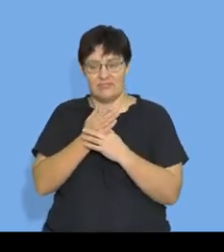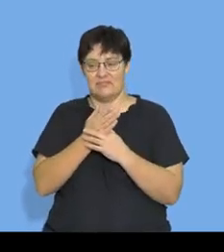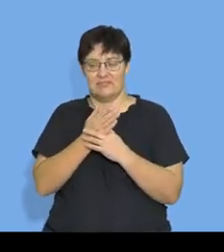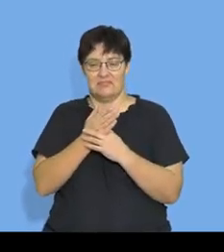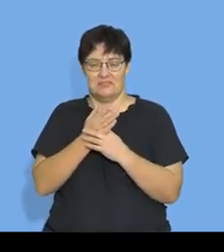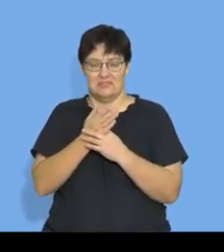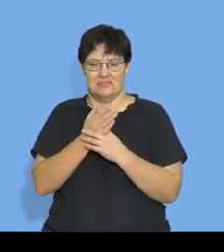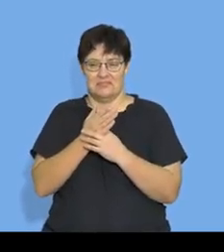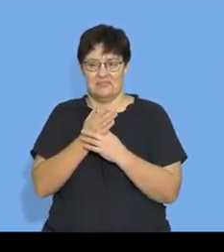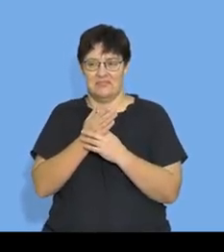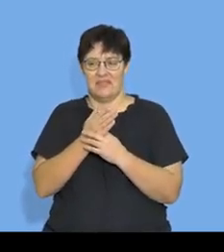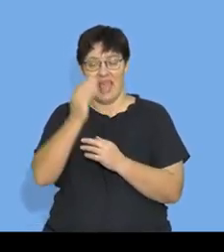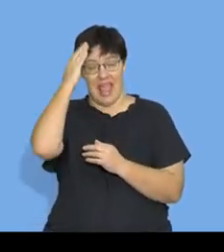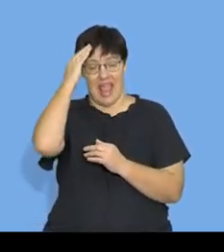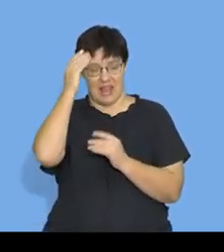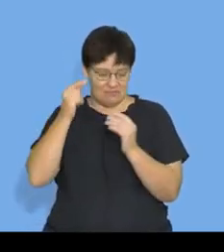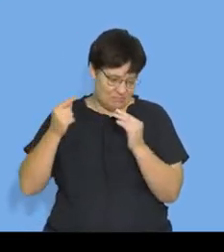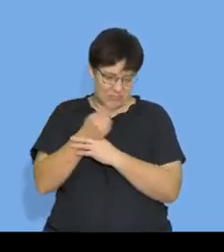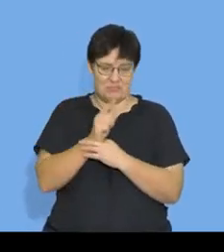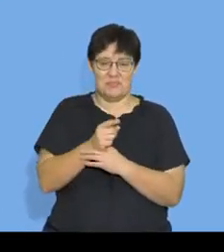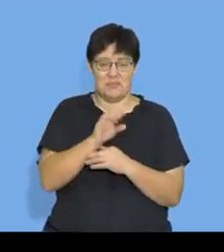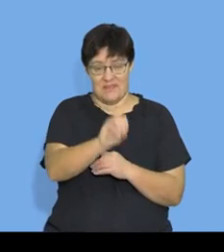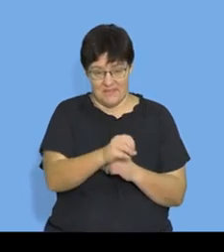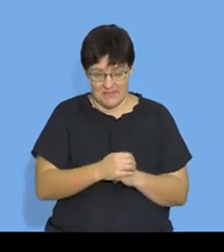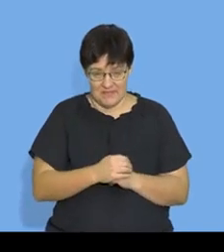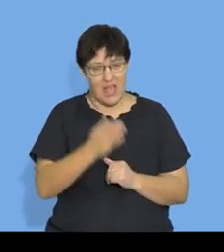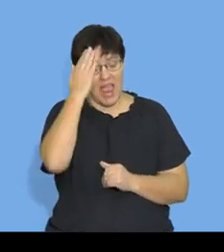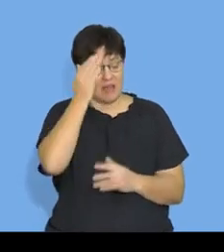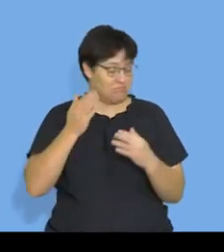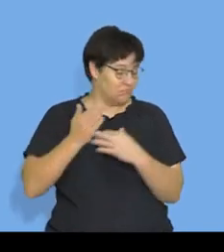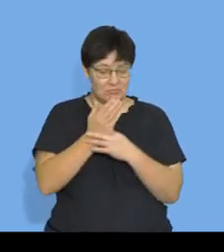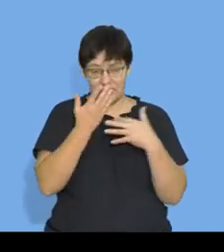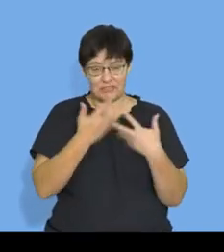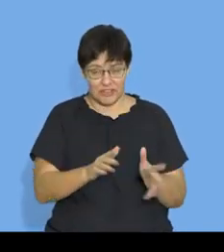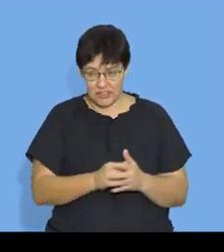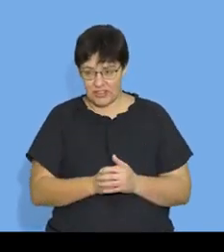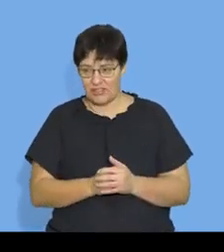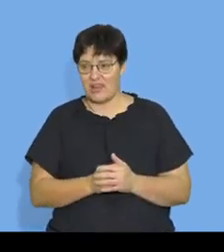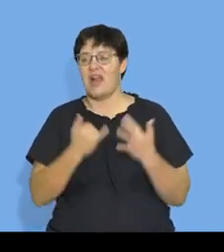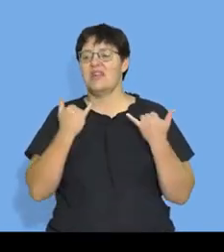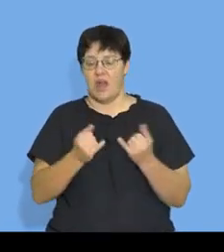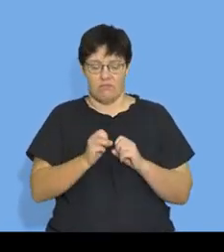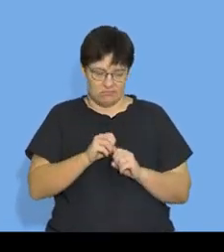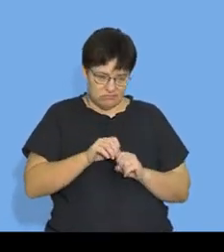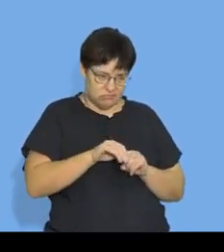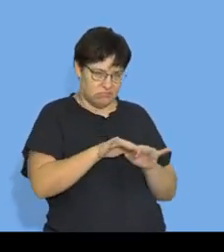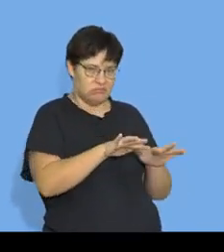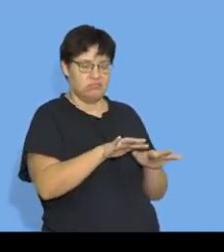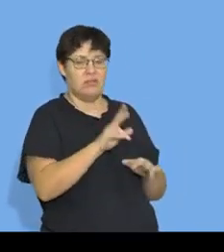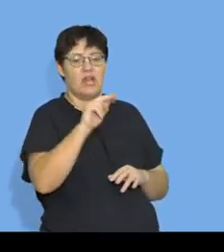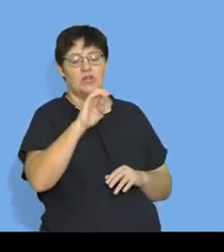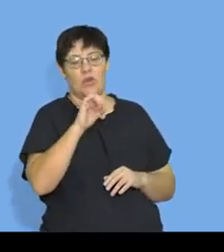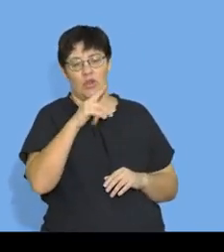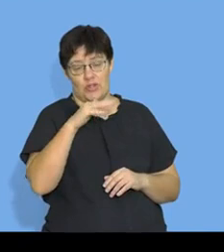rupture open, allowing the head of the sperm to enter. Once the head of the sperm enters, it is able to release the